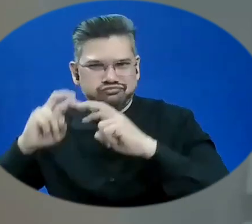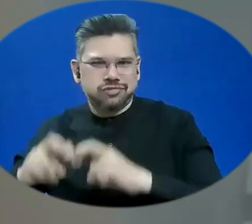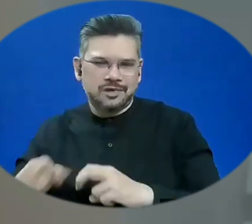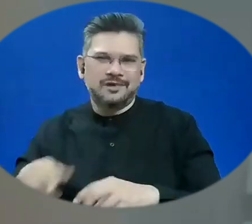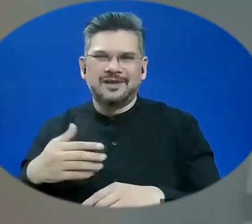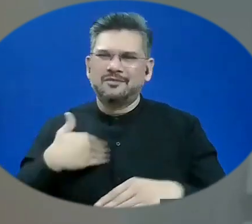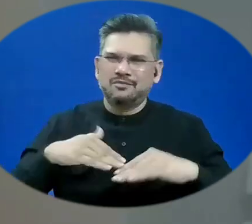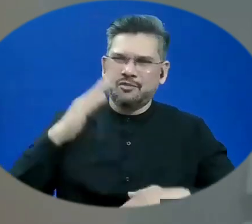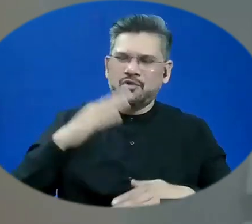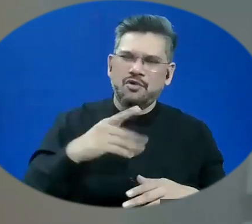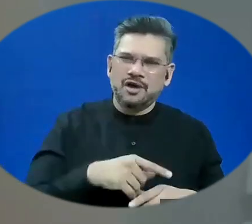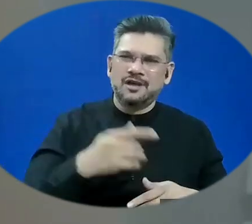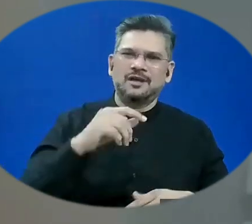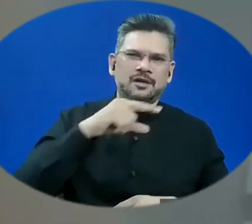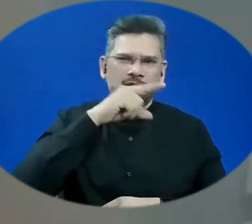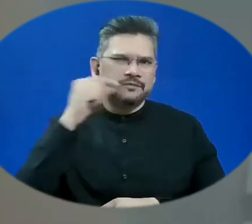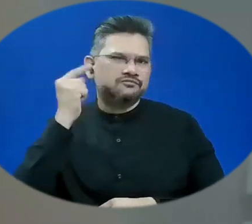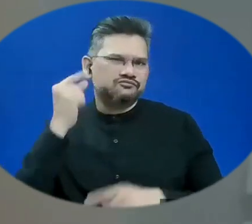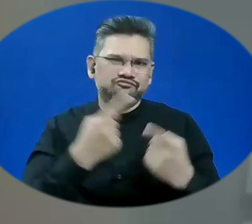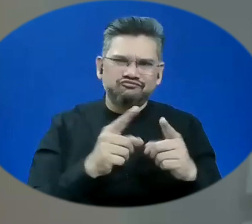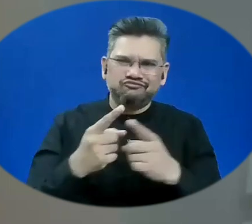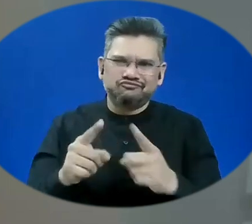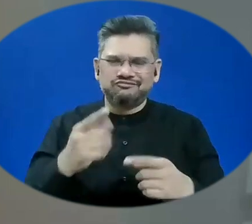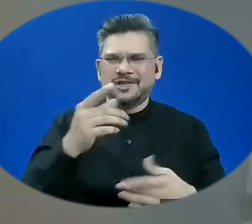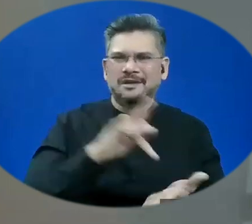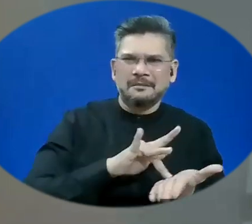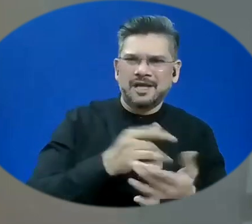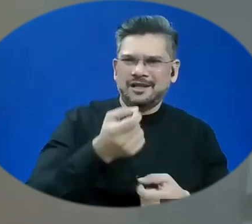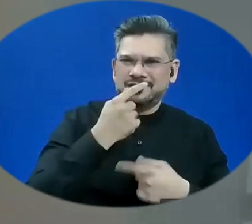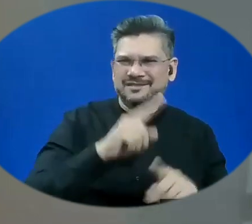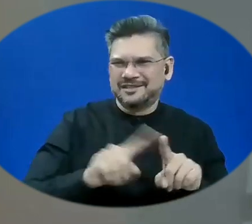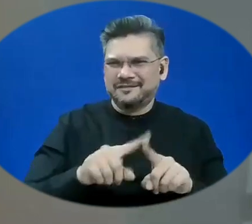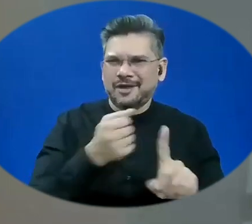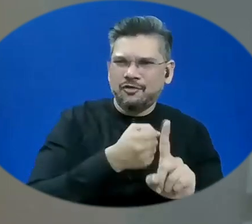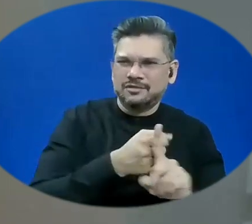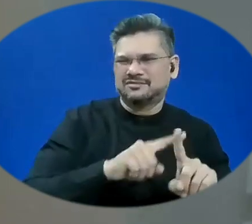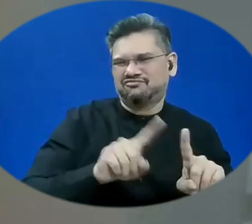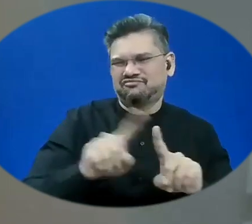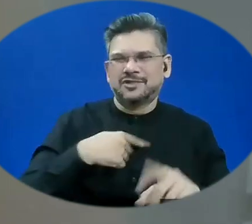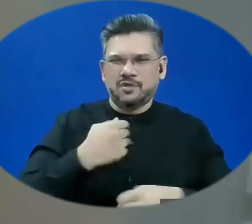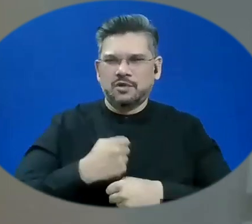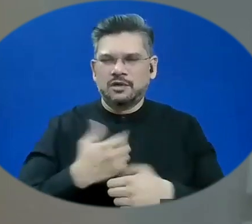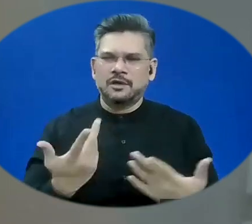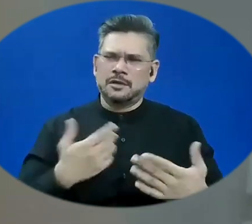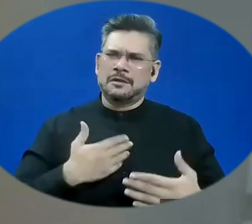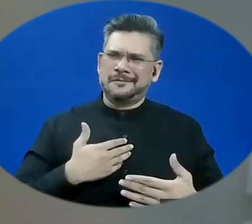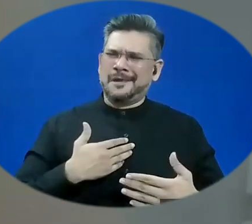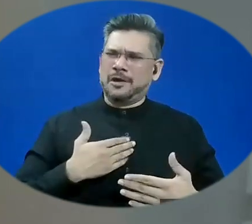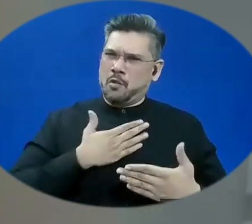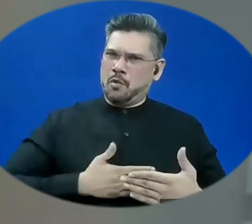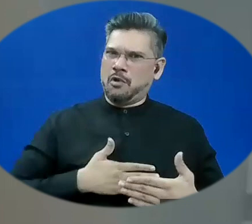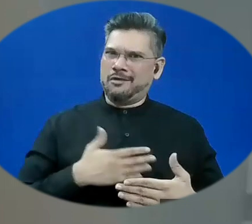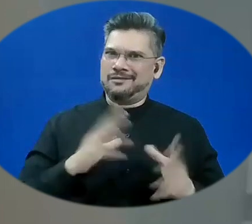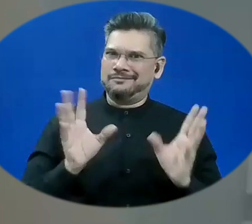and advocacy in general. I would have loved to be there with you today live to join the discussion for